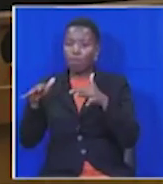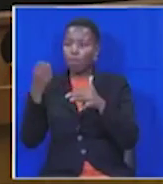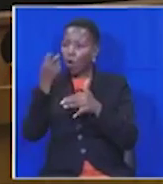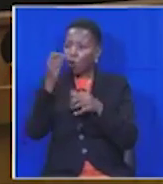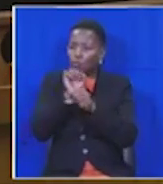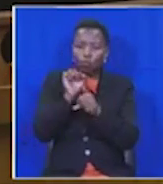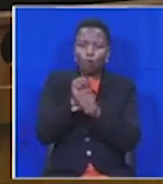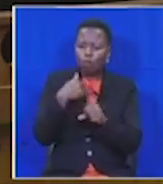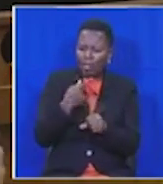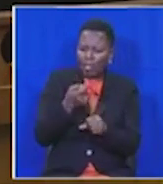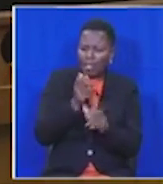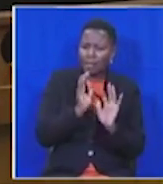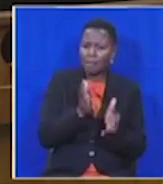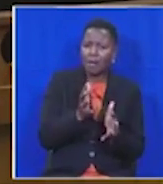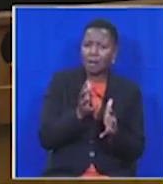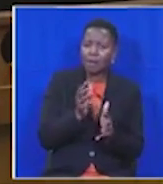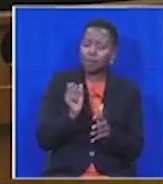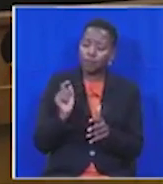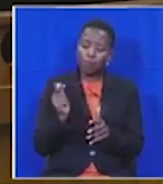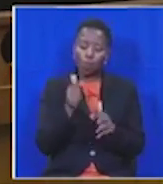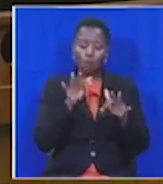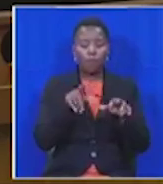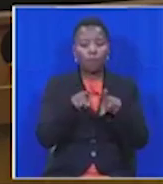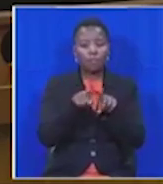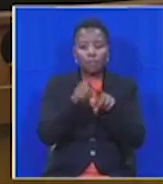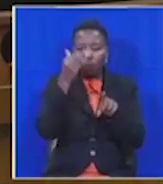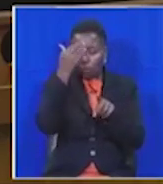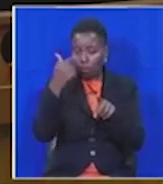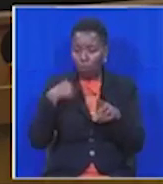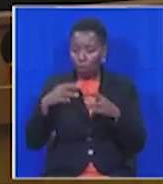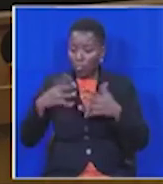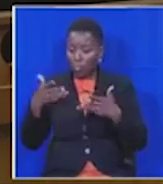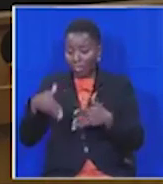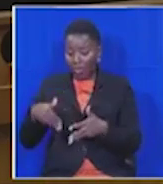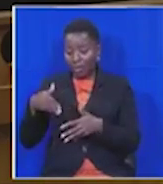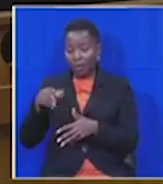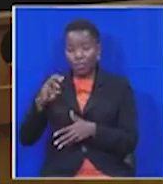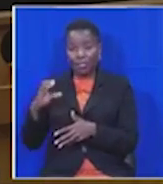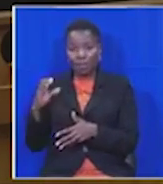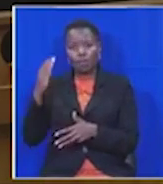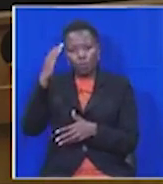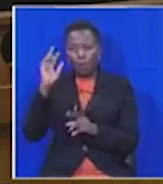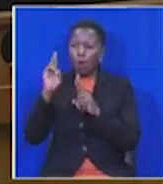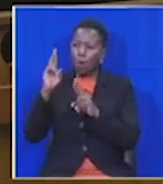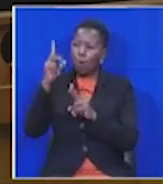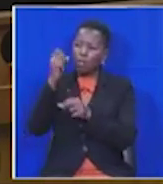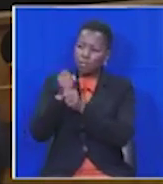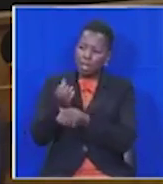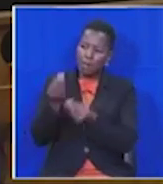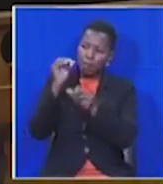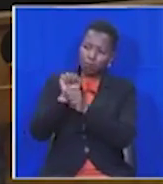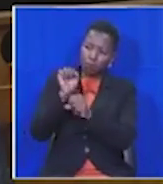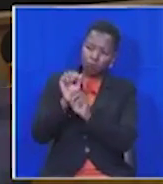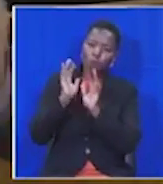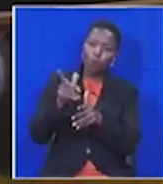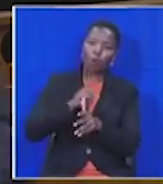for work. Every person knows, even if they're unemployed in a DA government, they can be hopeful that they will find work in a